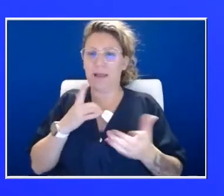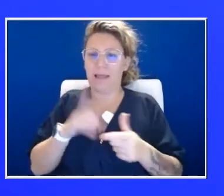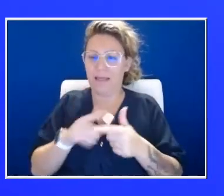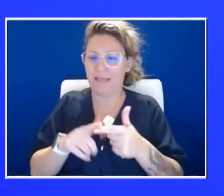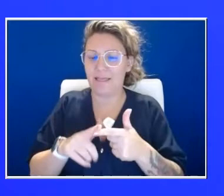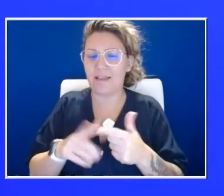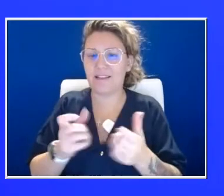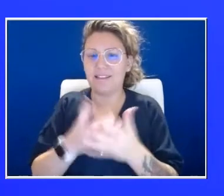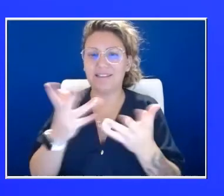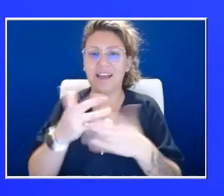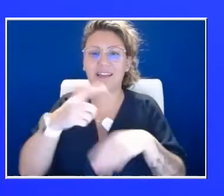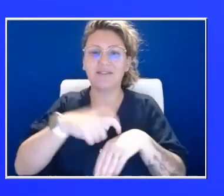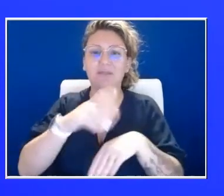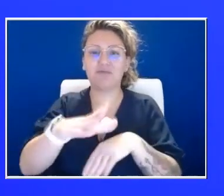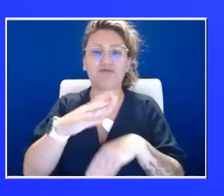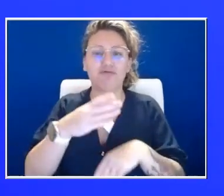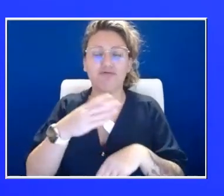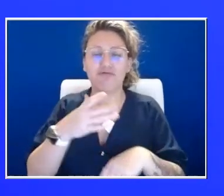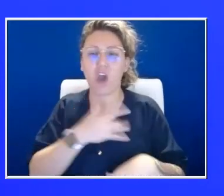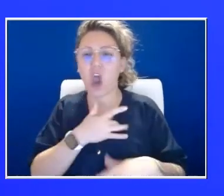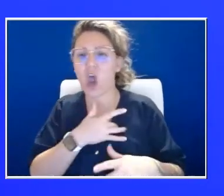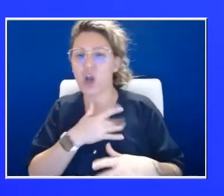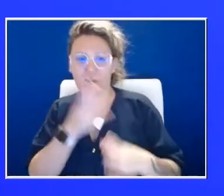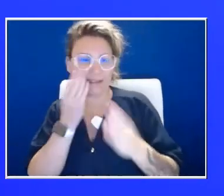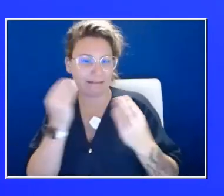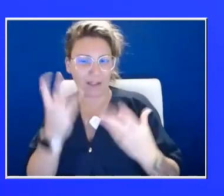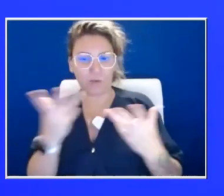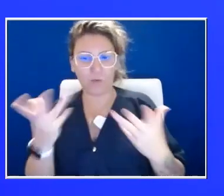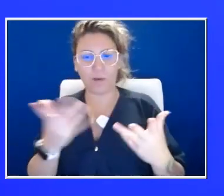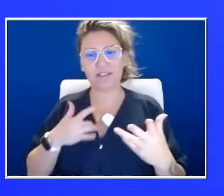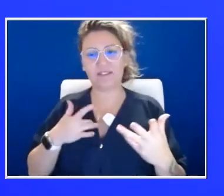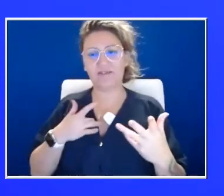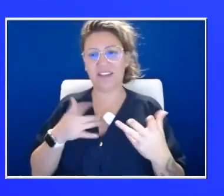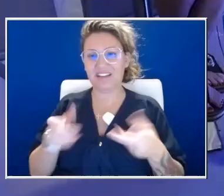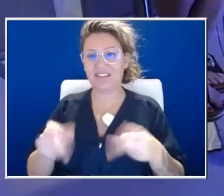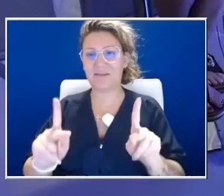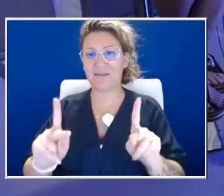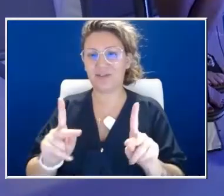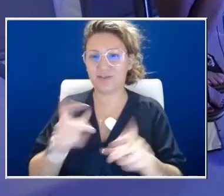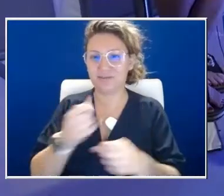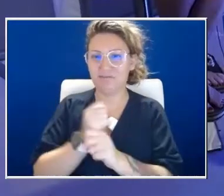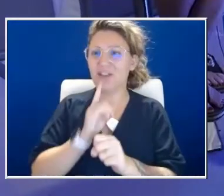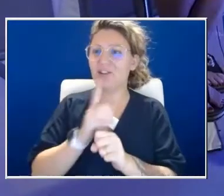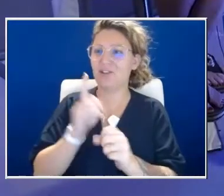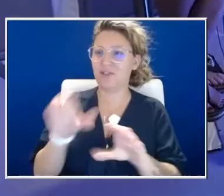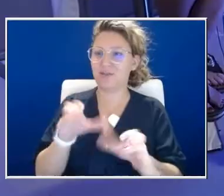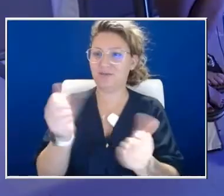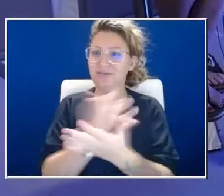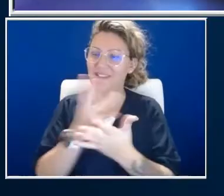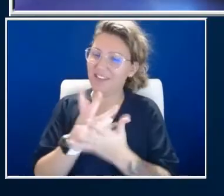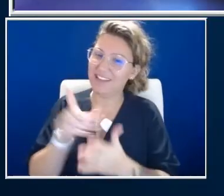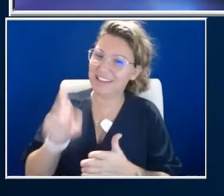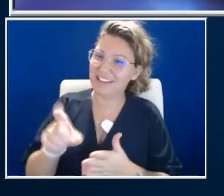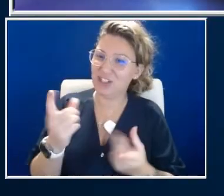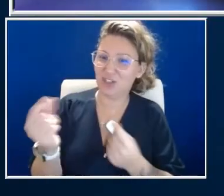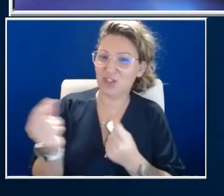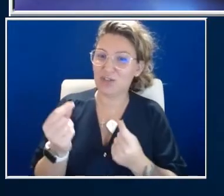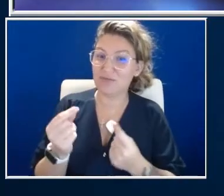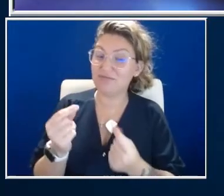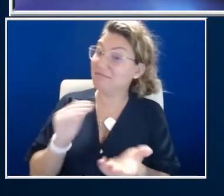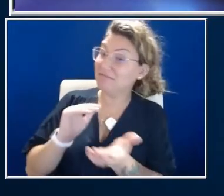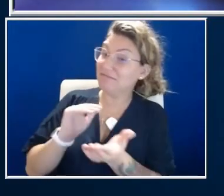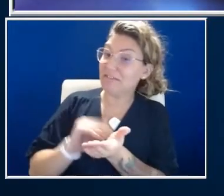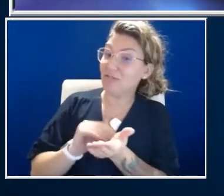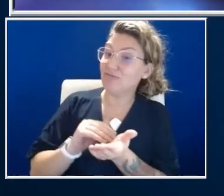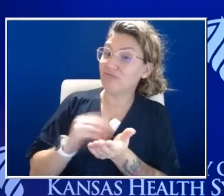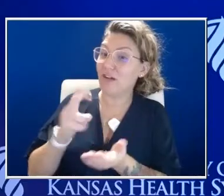know what it's sensing, and that's your opportunity to make sure you're doing what you need to be doing. Thank you both so much. Dr. Hawkinson, your final thoughts